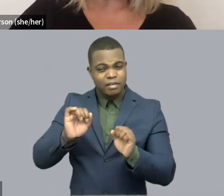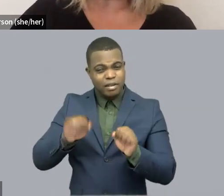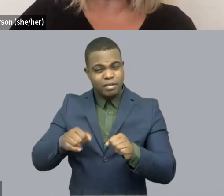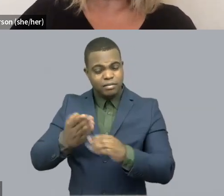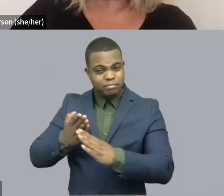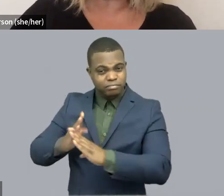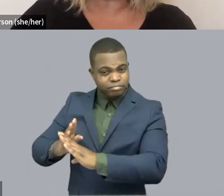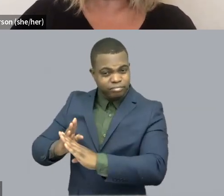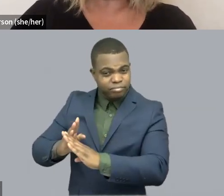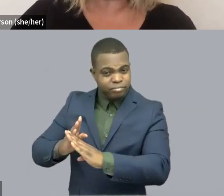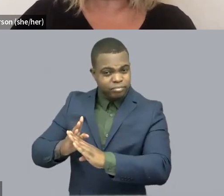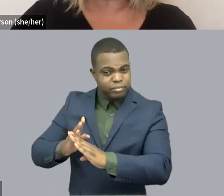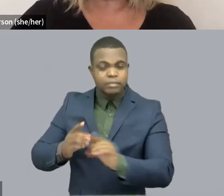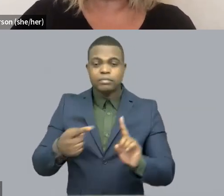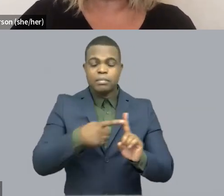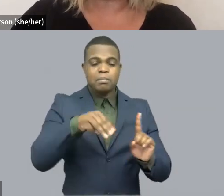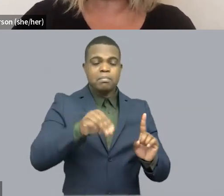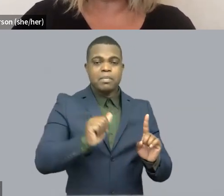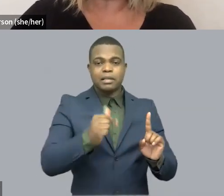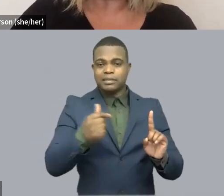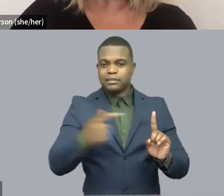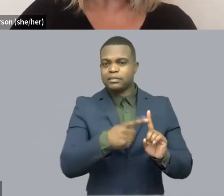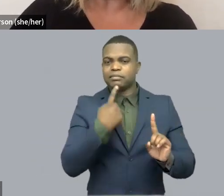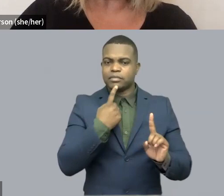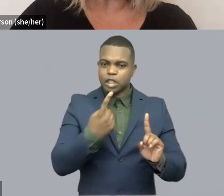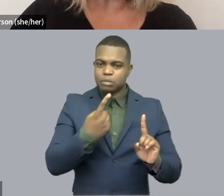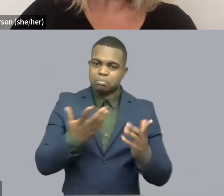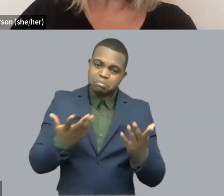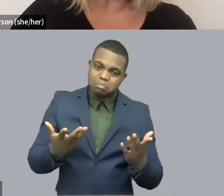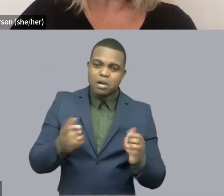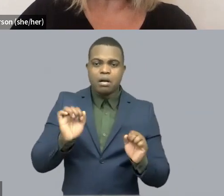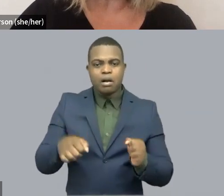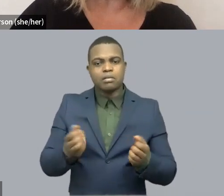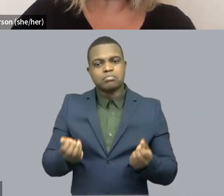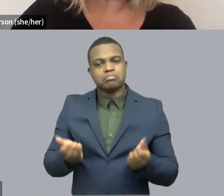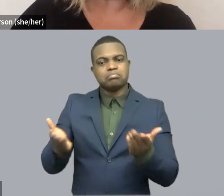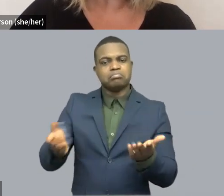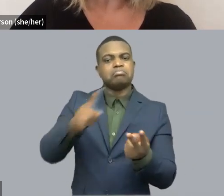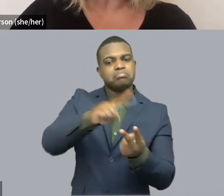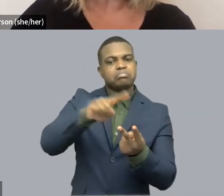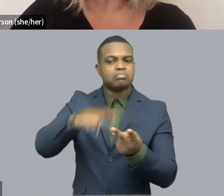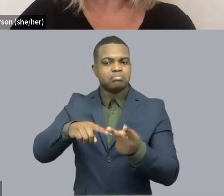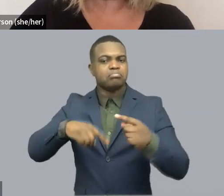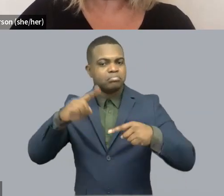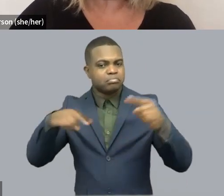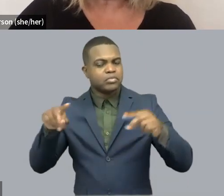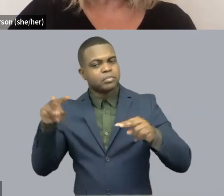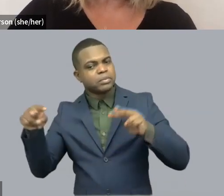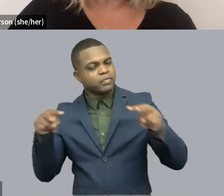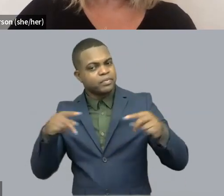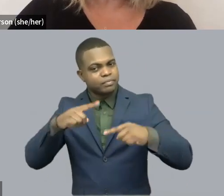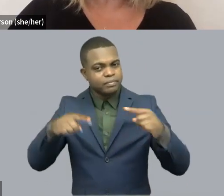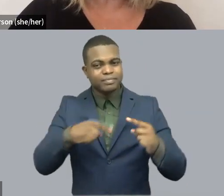all curious to hear your thoughts on that. Well, actually, I think Matt already mentioned that indeed